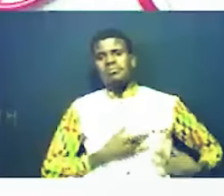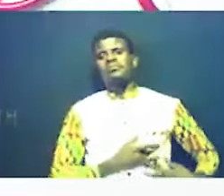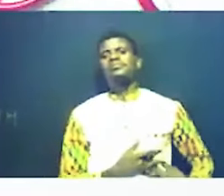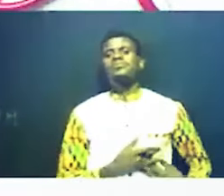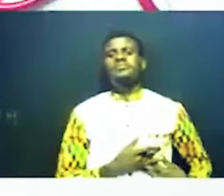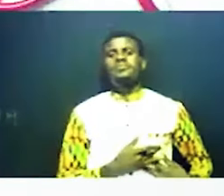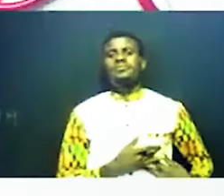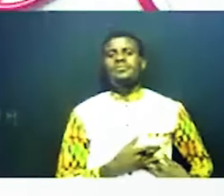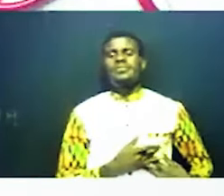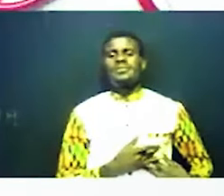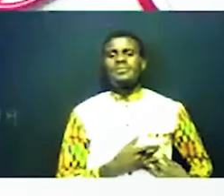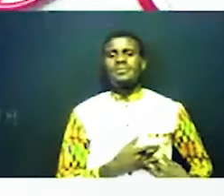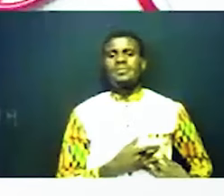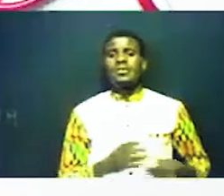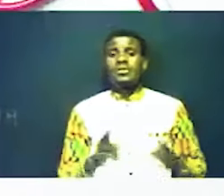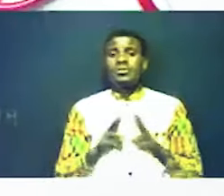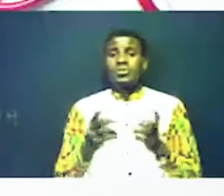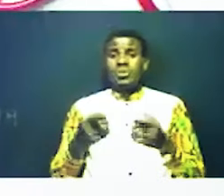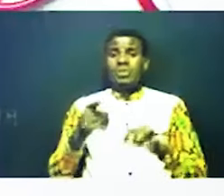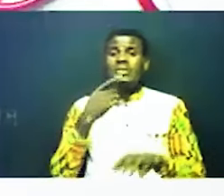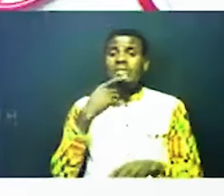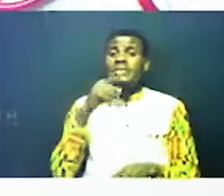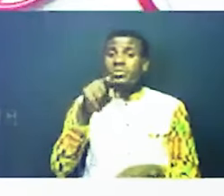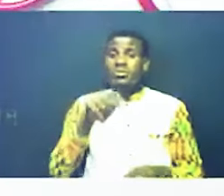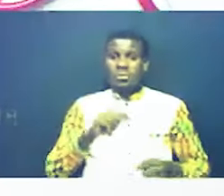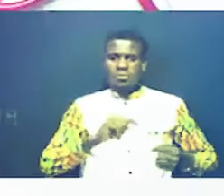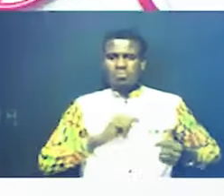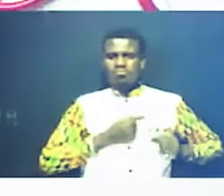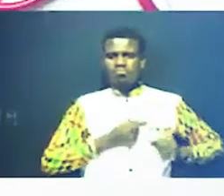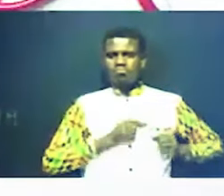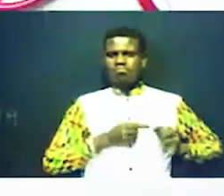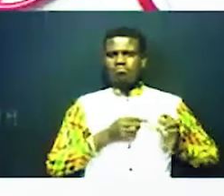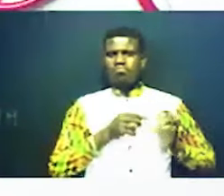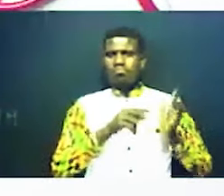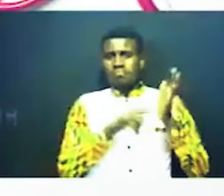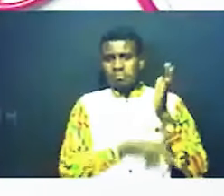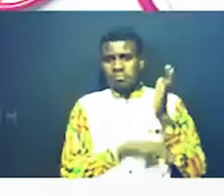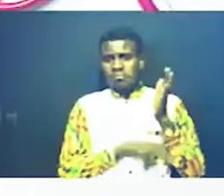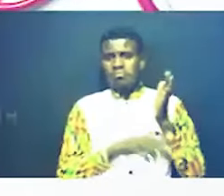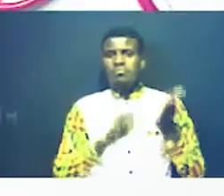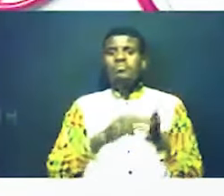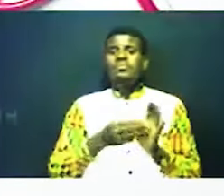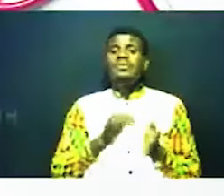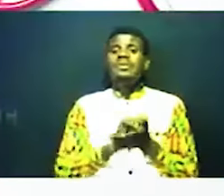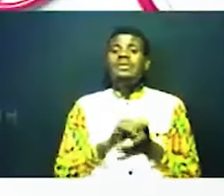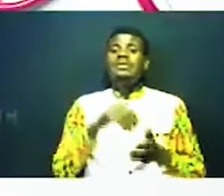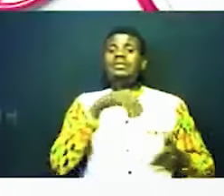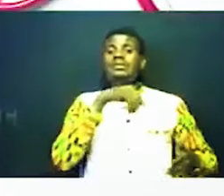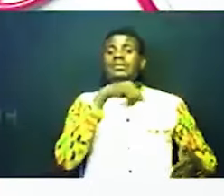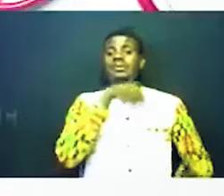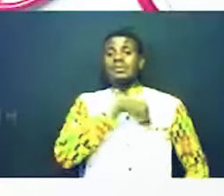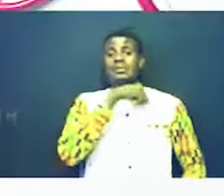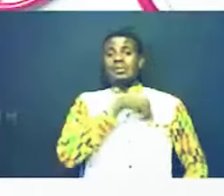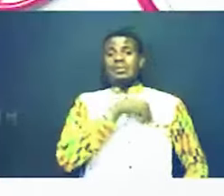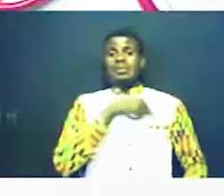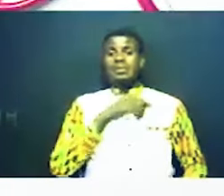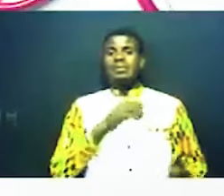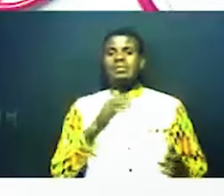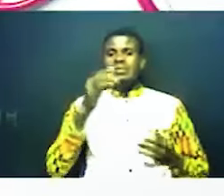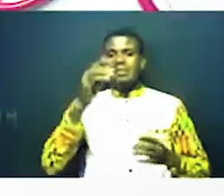disorder. So when we say you are bitter, we mean that spiritually or in the heart, there's a kind of a